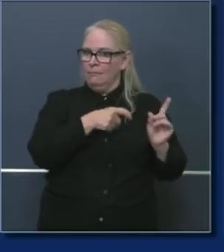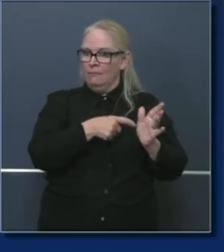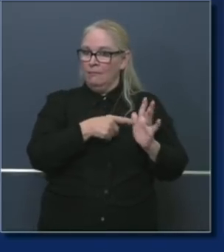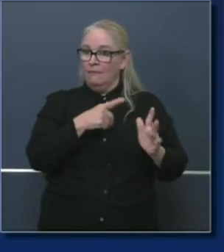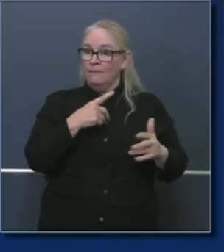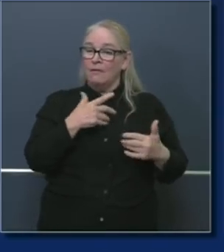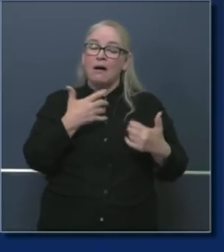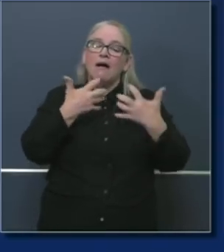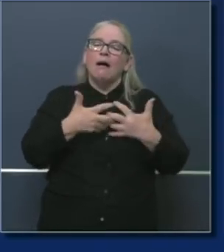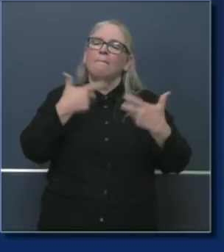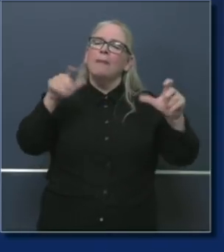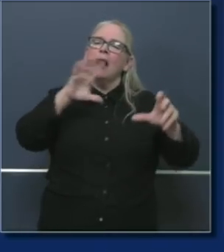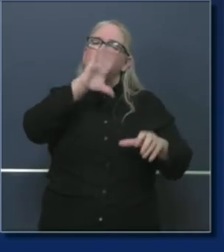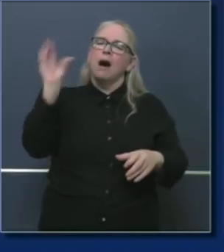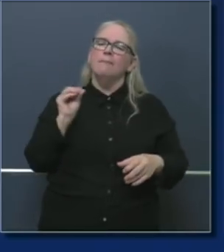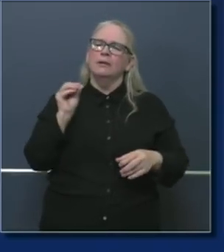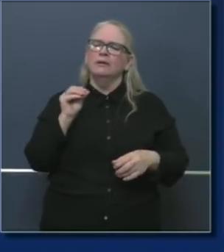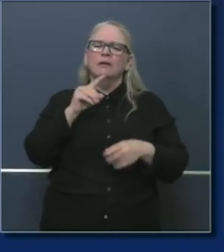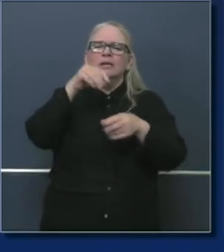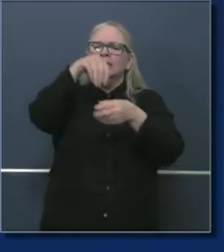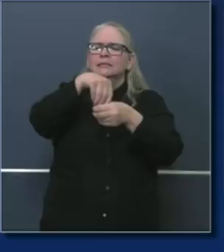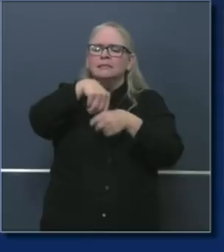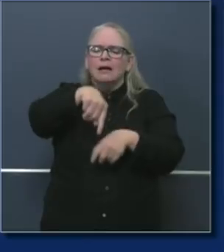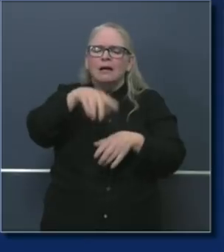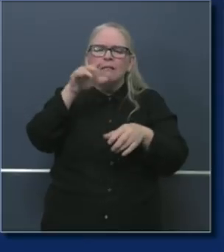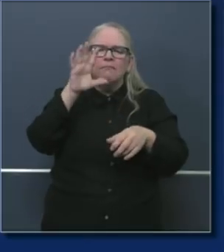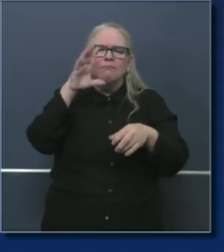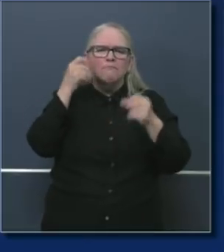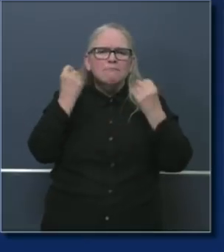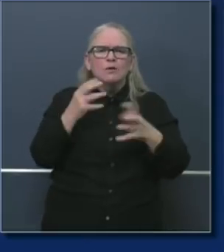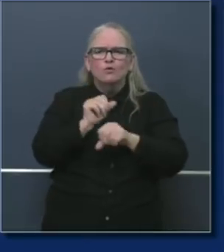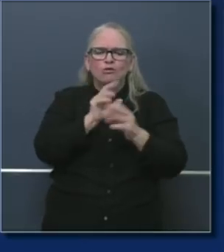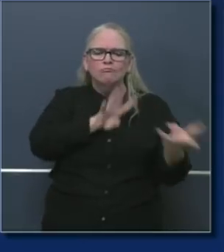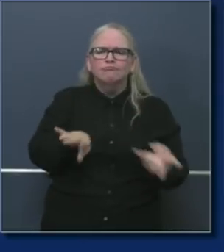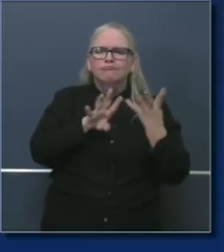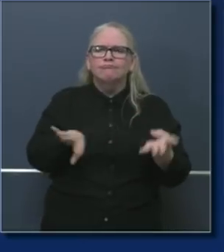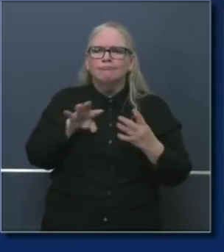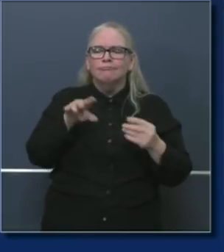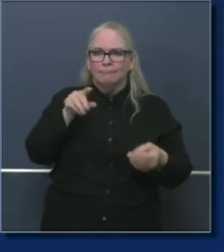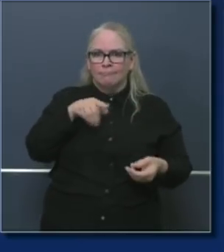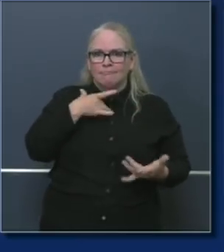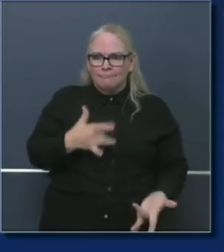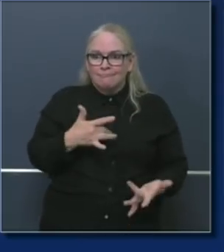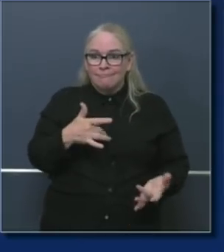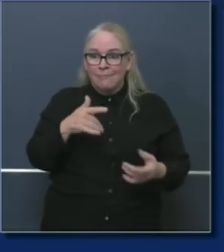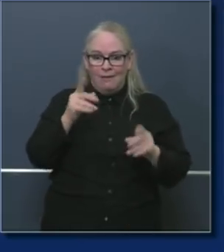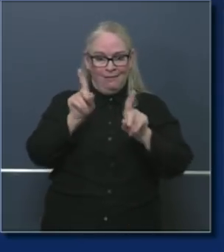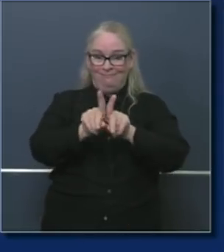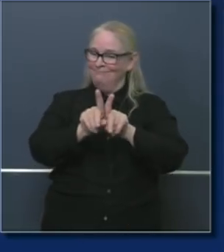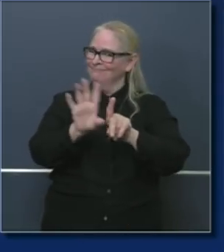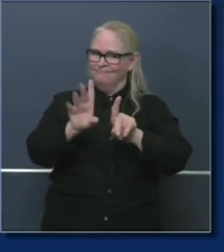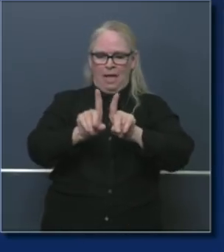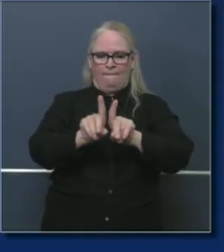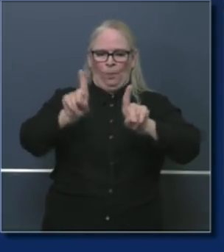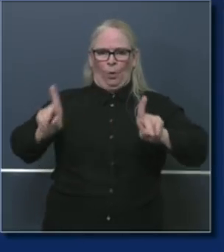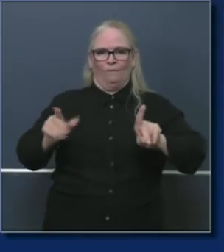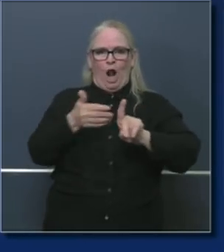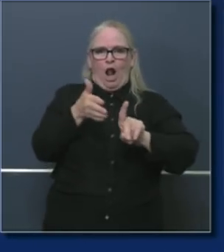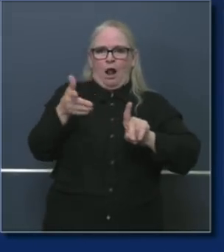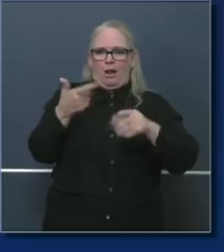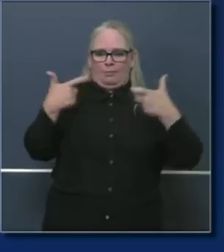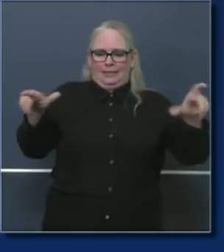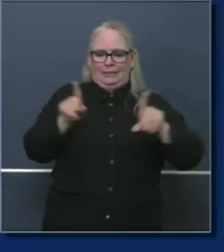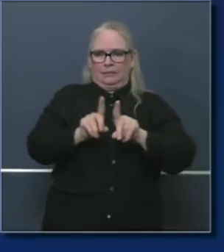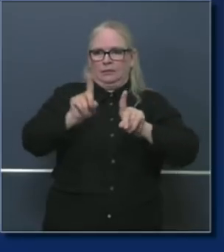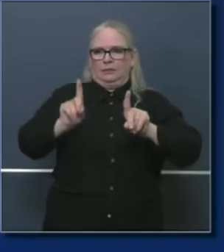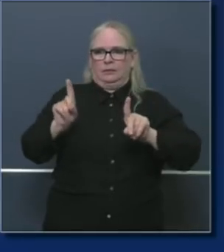that normal manufacturing plant may have people further apart than they were before COVID-19. It may mean that their break rooms have